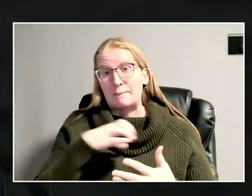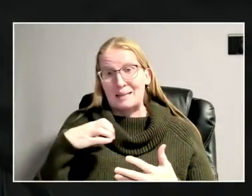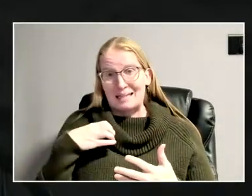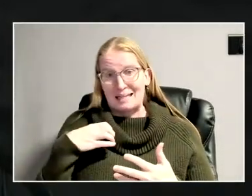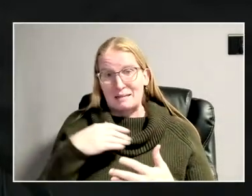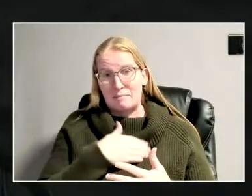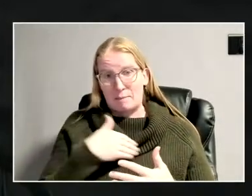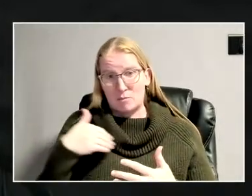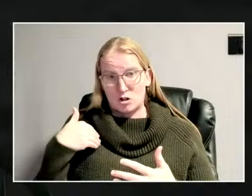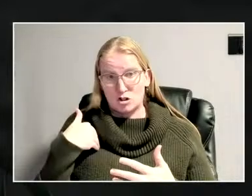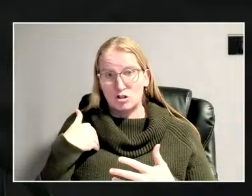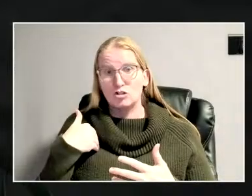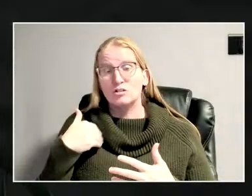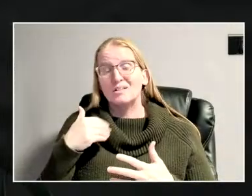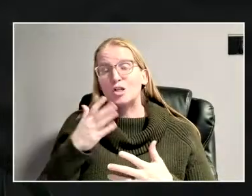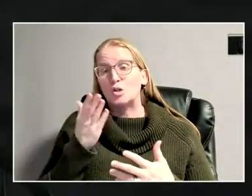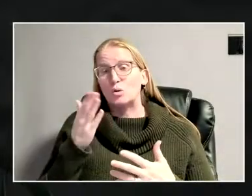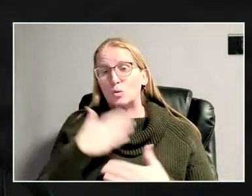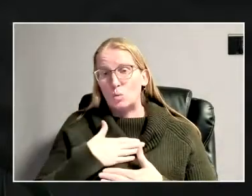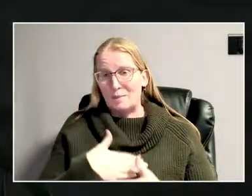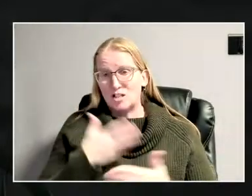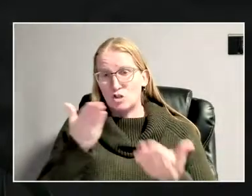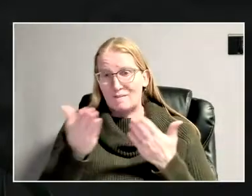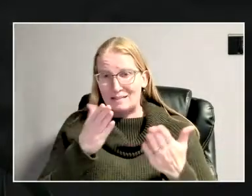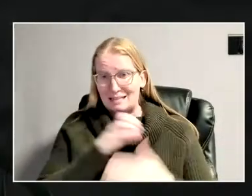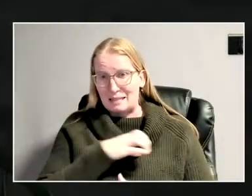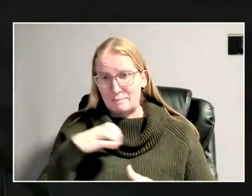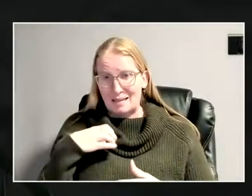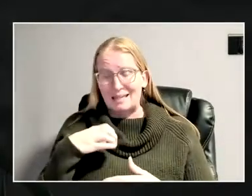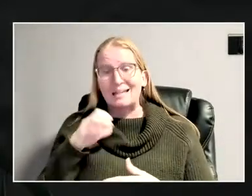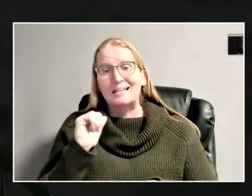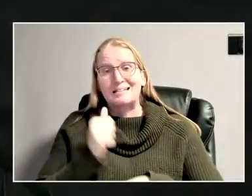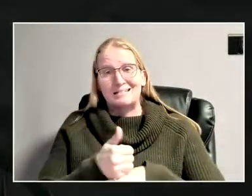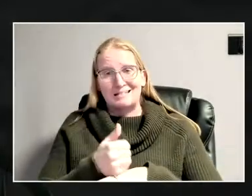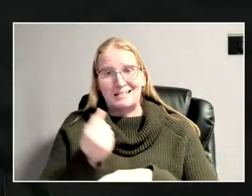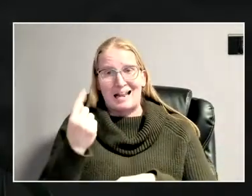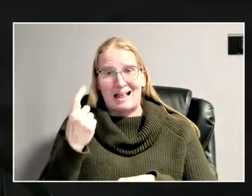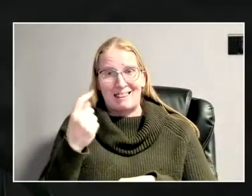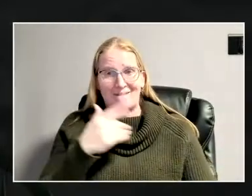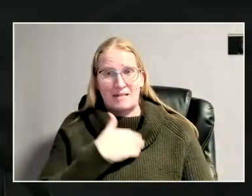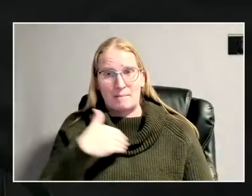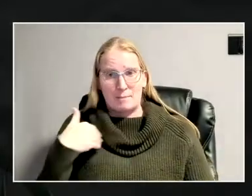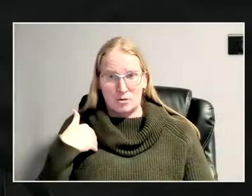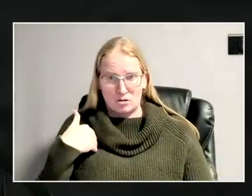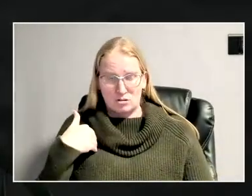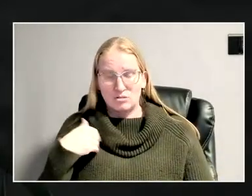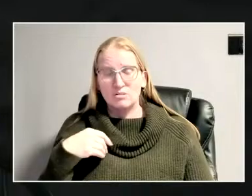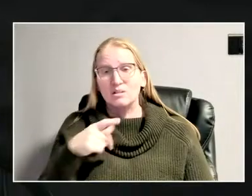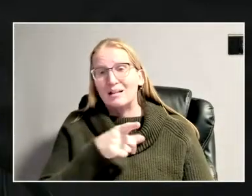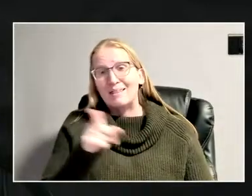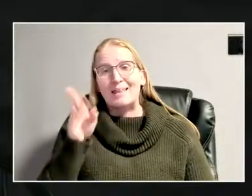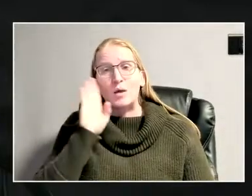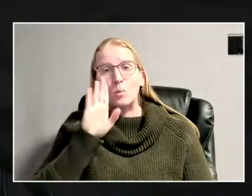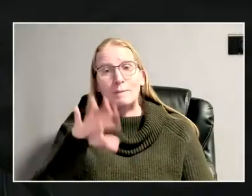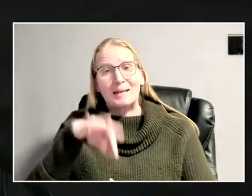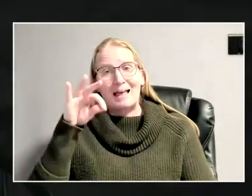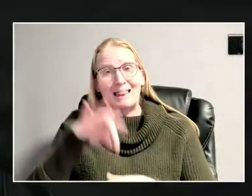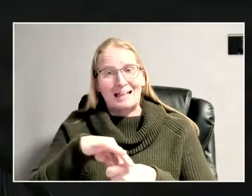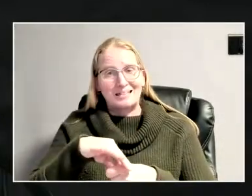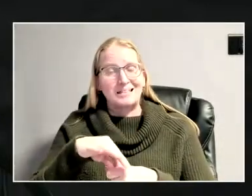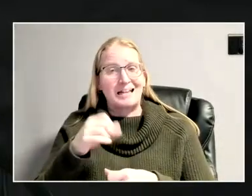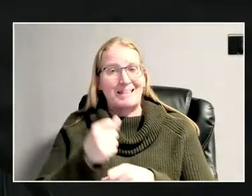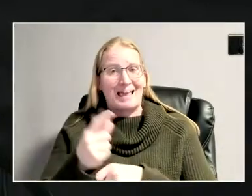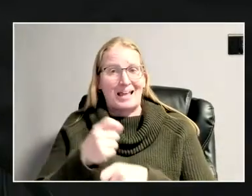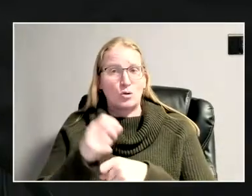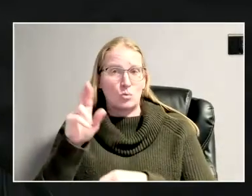meeting Human Services committee to 11 members to be elected an annual representative town meeting and